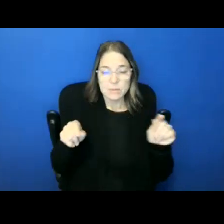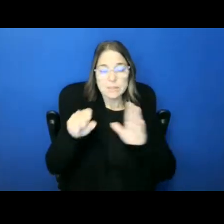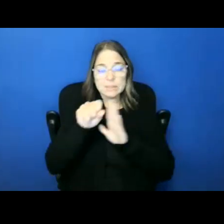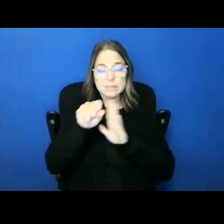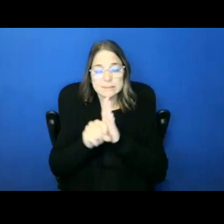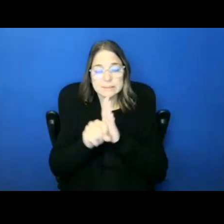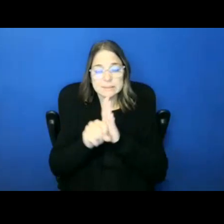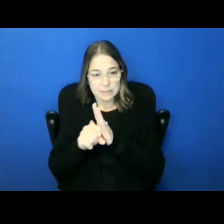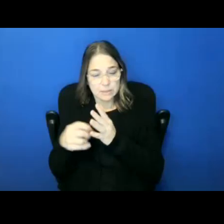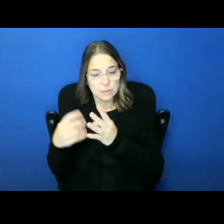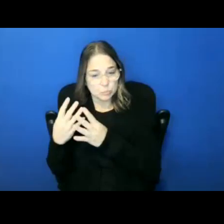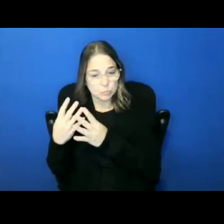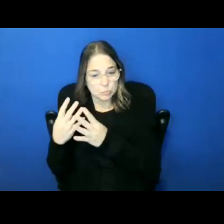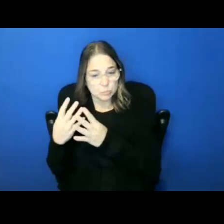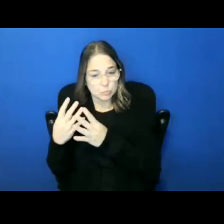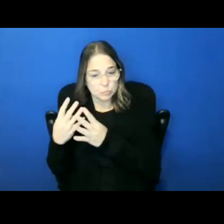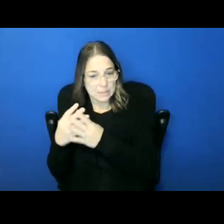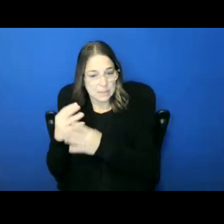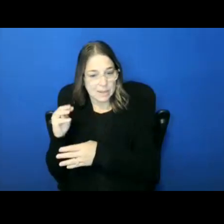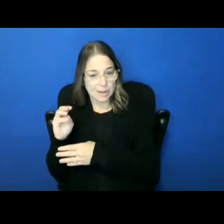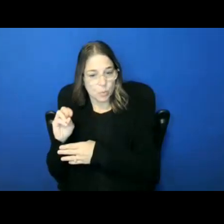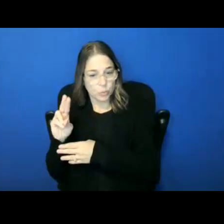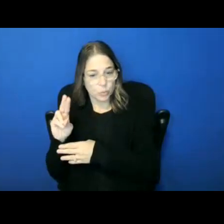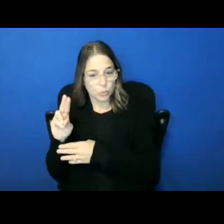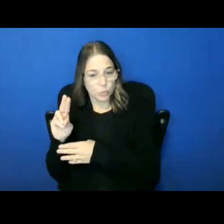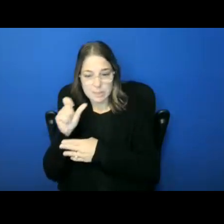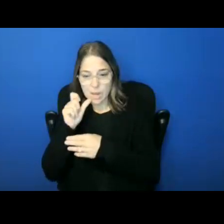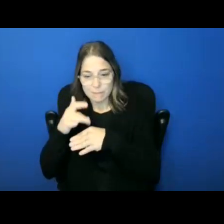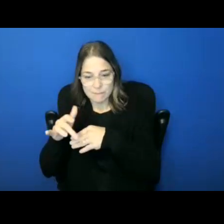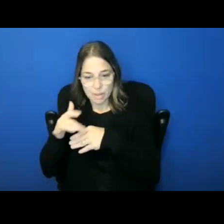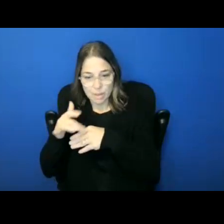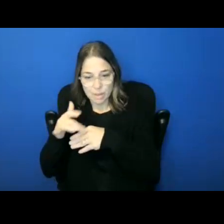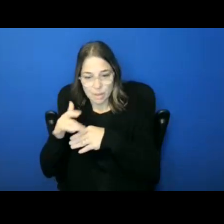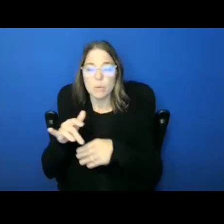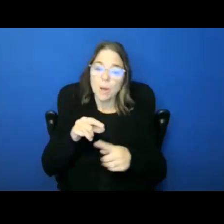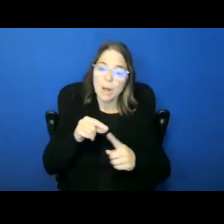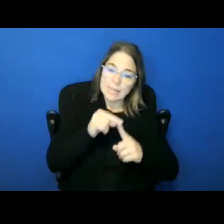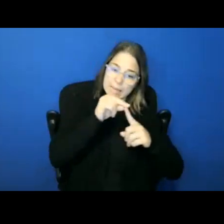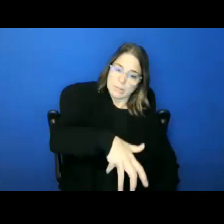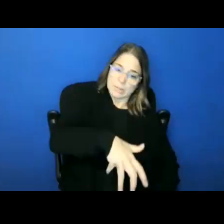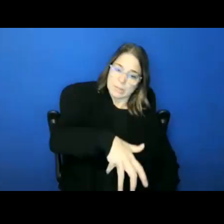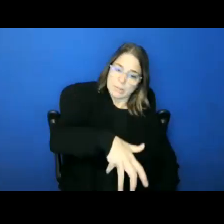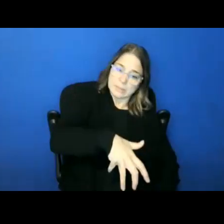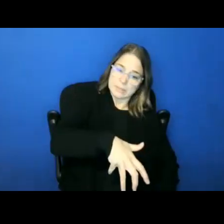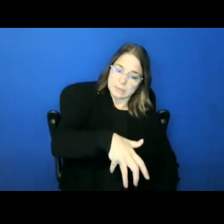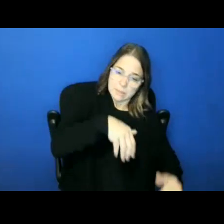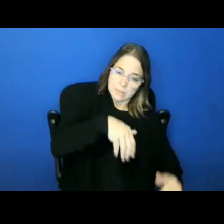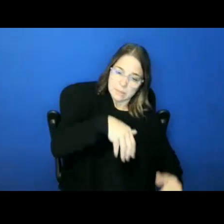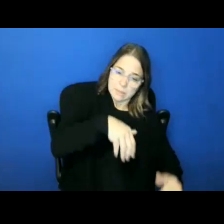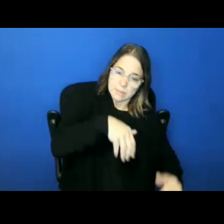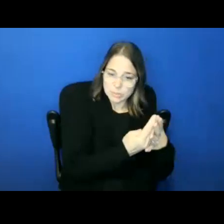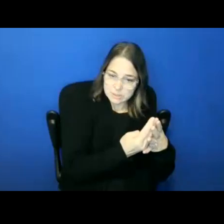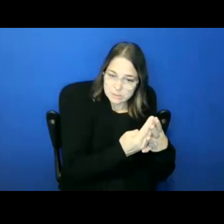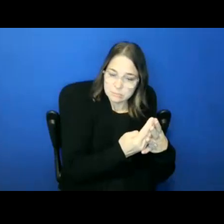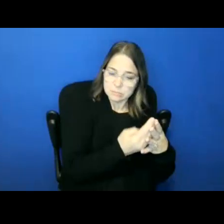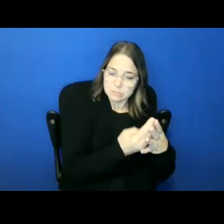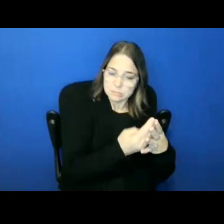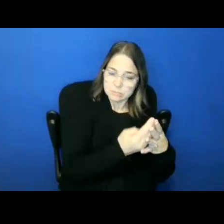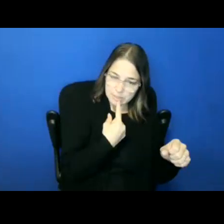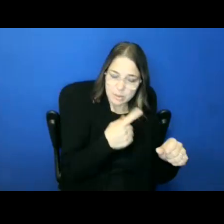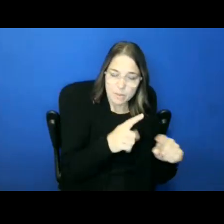in our state prisons, MOUD is not available unless you are a pregnant person entering the prison system.